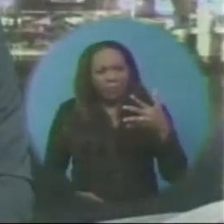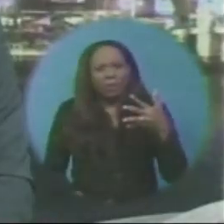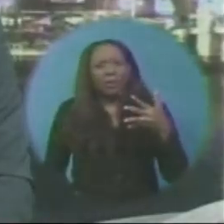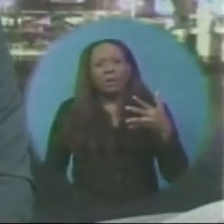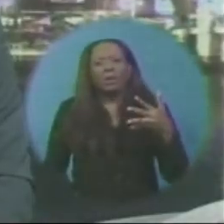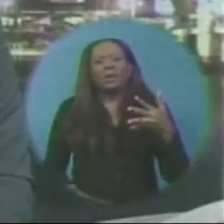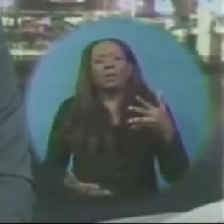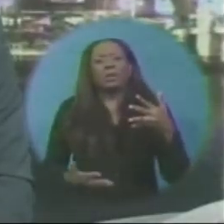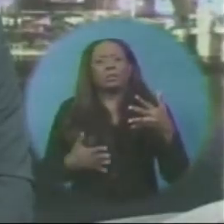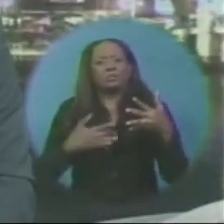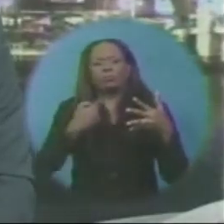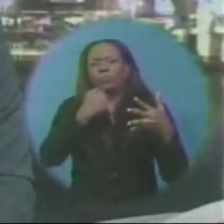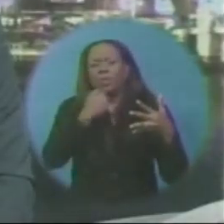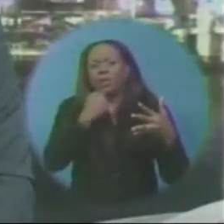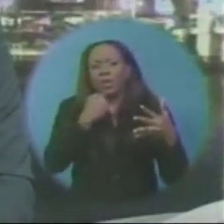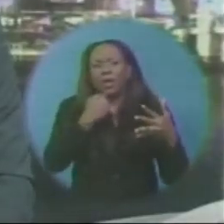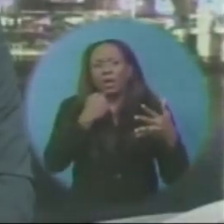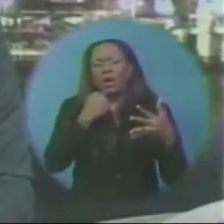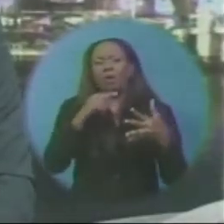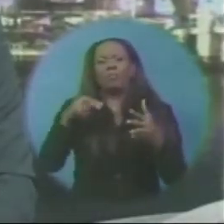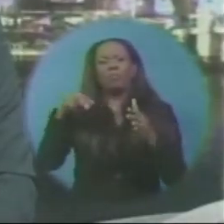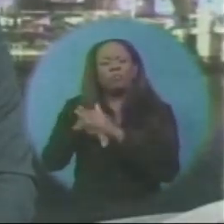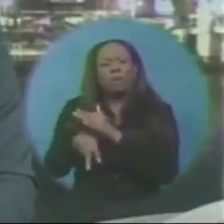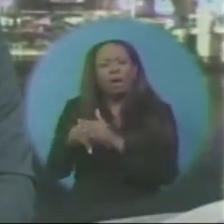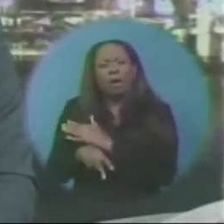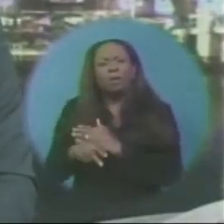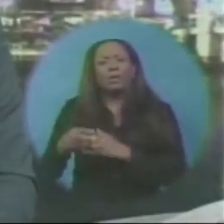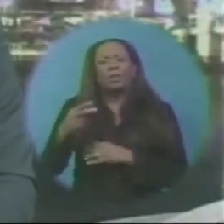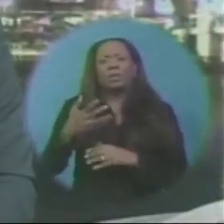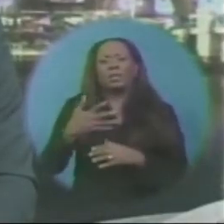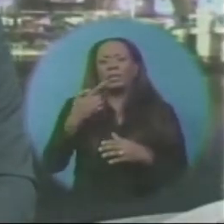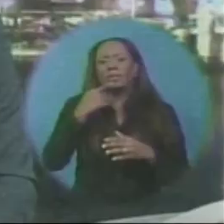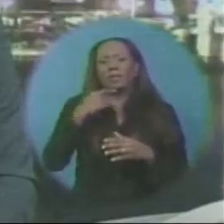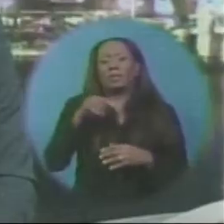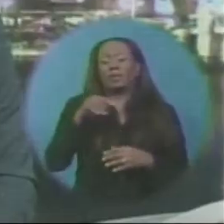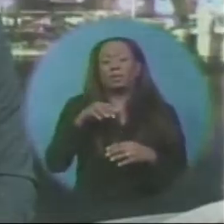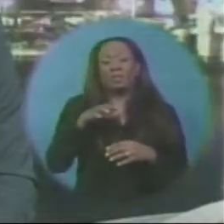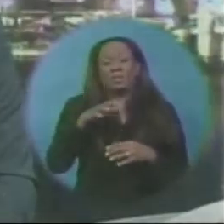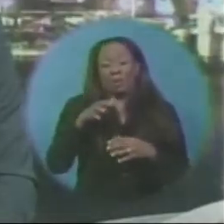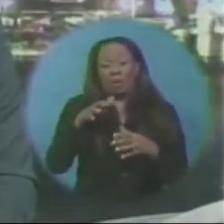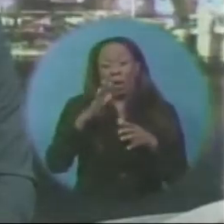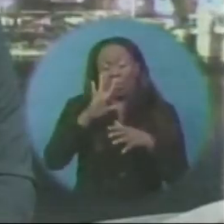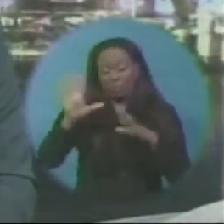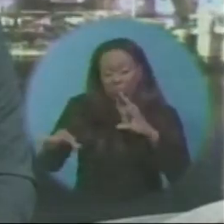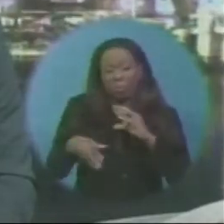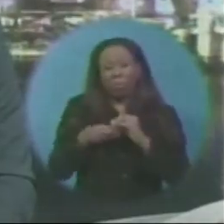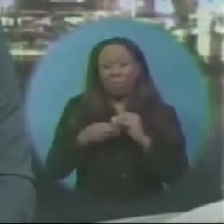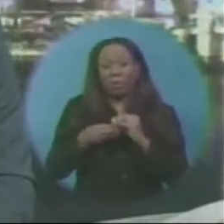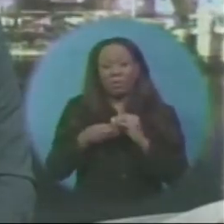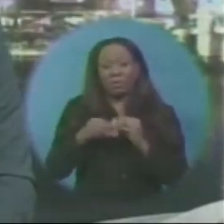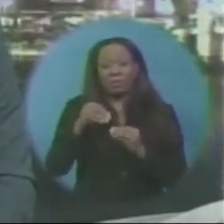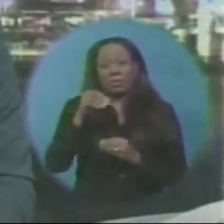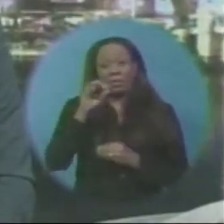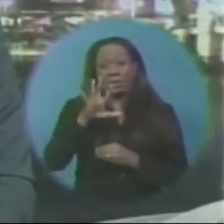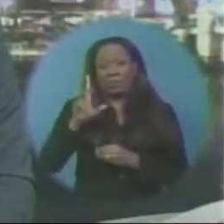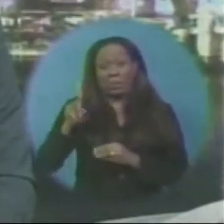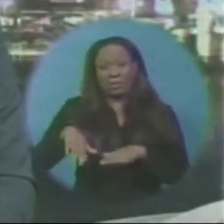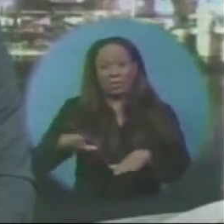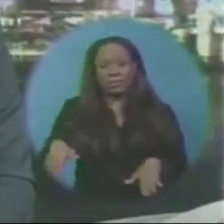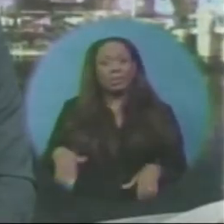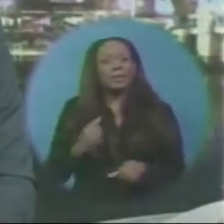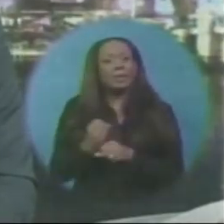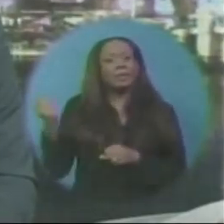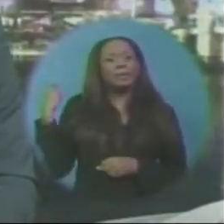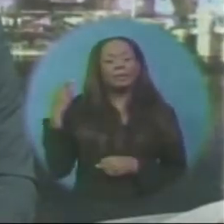Force Periodic Serious and Violence Review, the figure includes 51 children. Last year, 1,350 people were